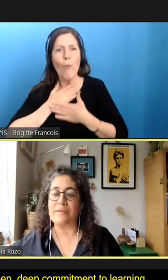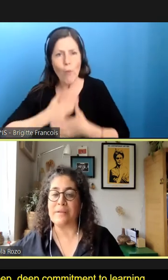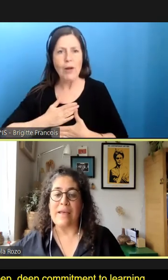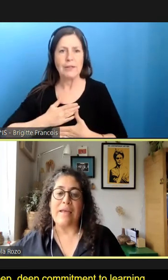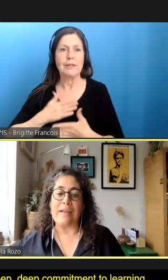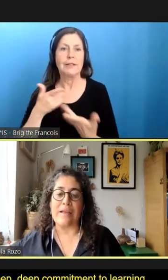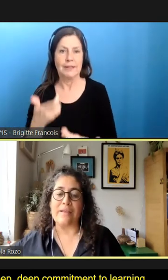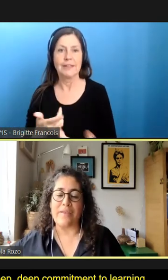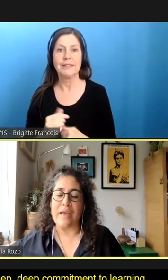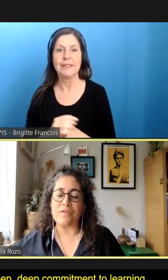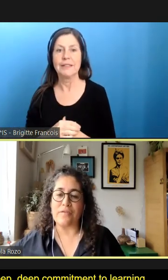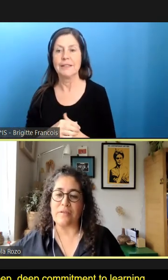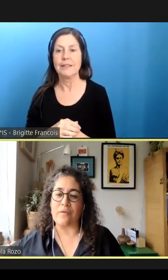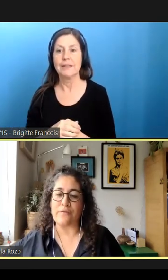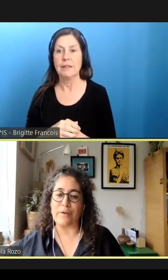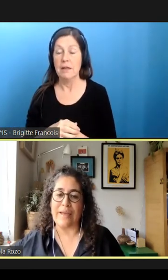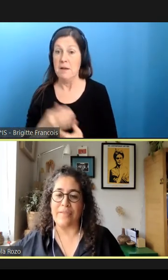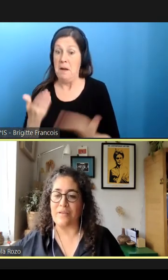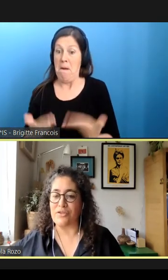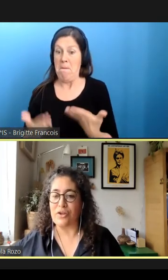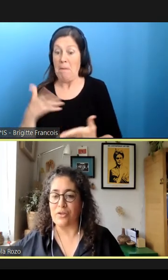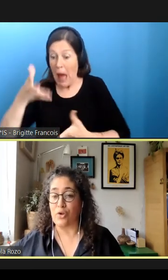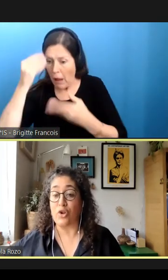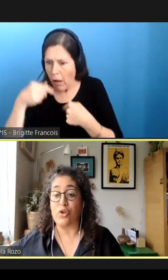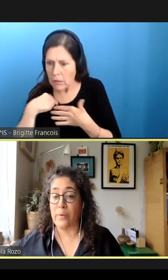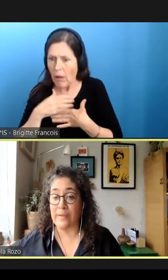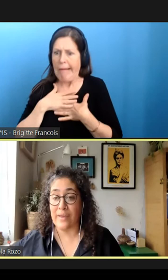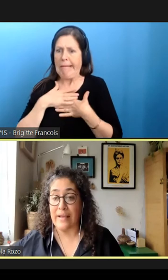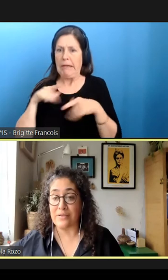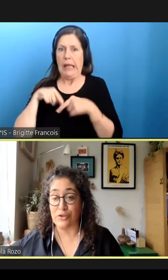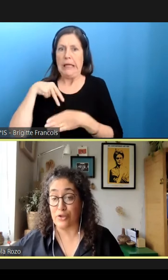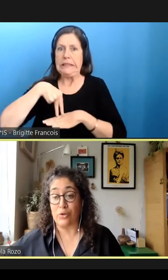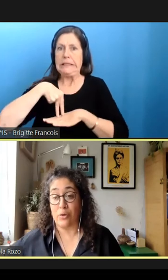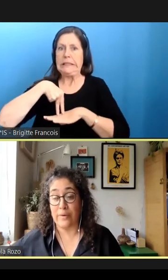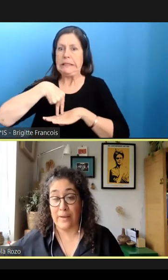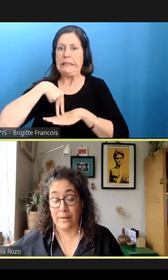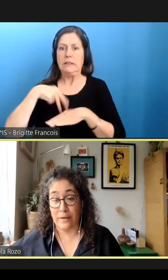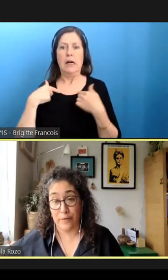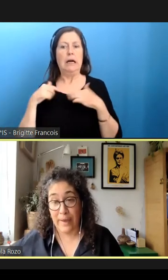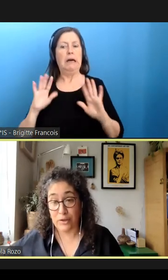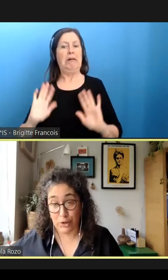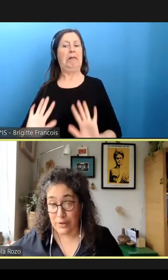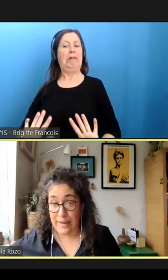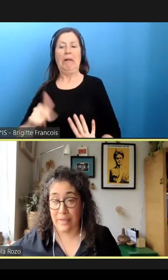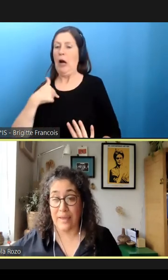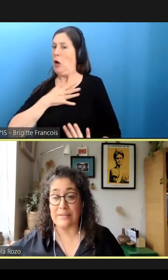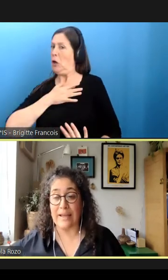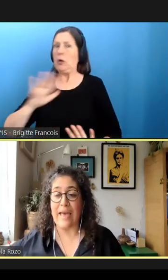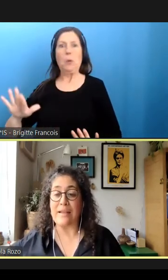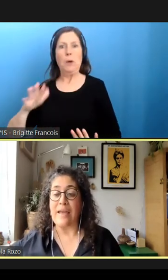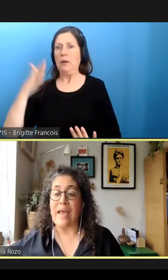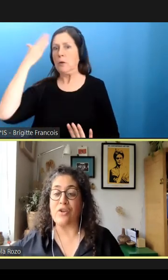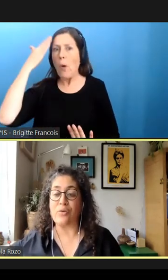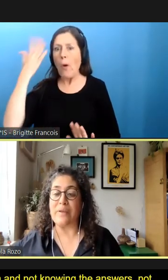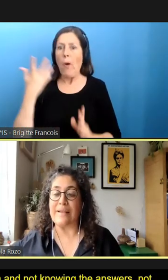sometimes at the edge of discomfort and the uncertain, not knowing the answers, not knowing information and things like